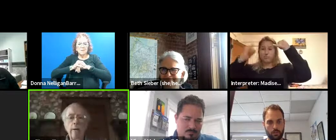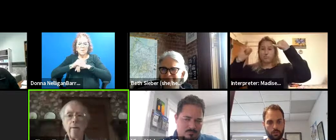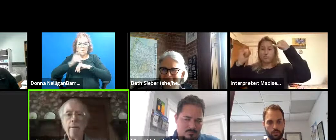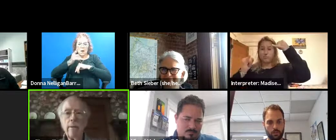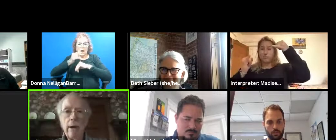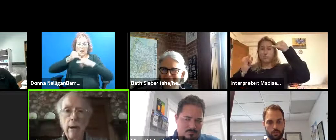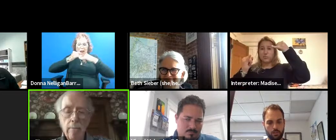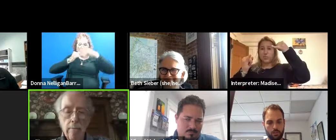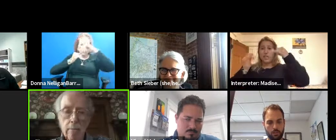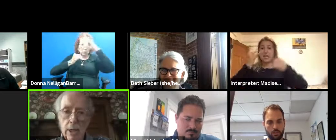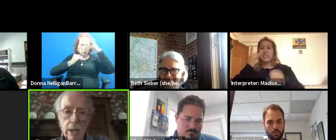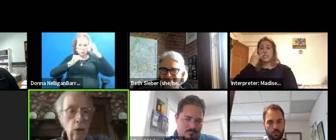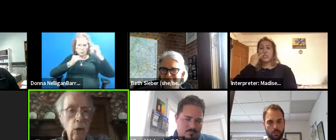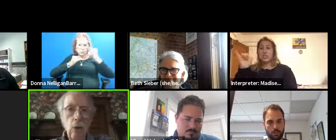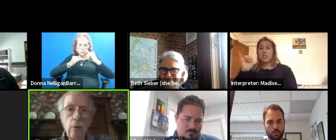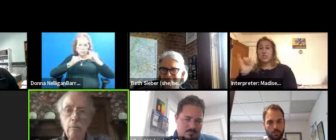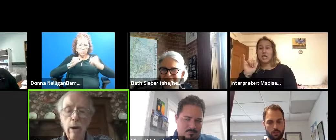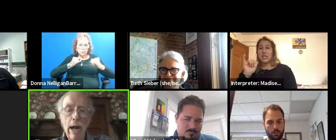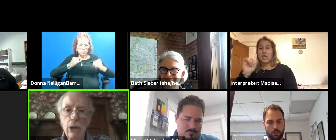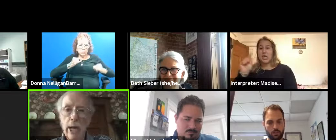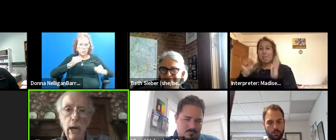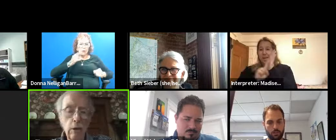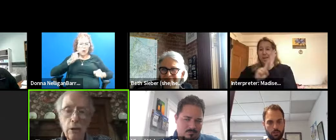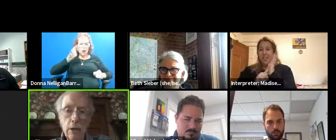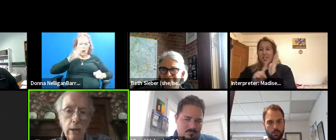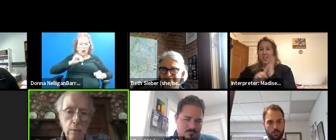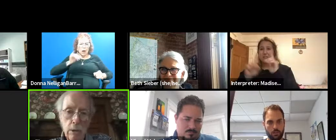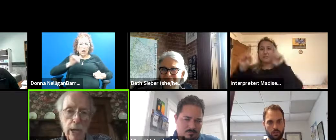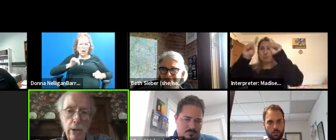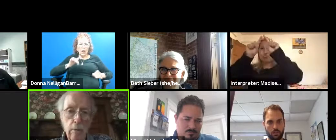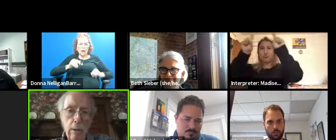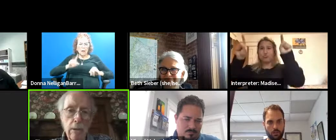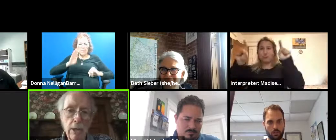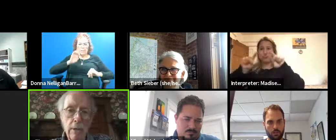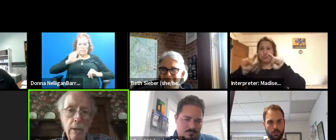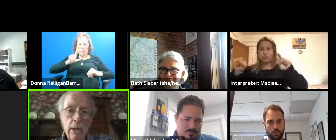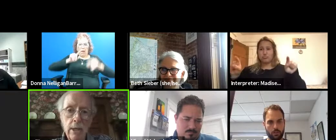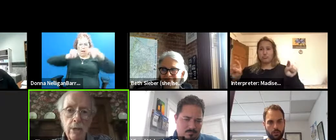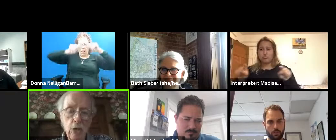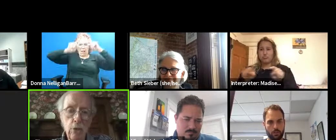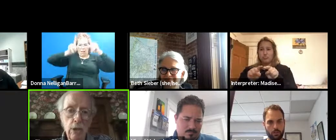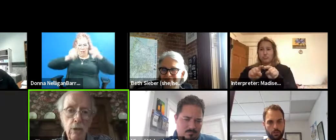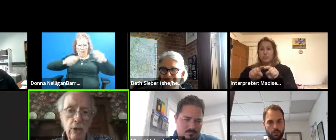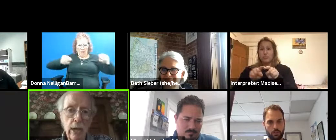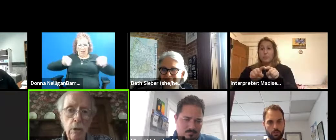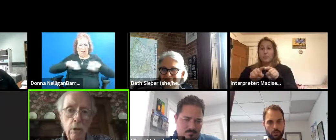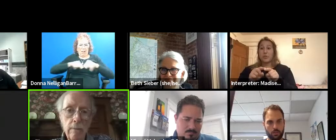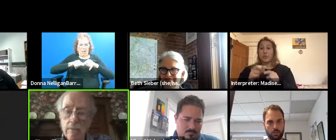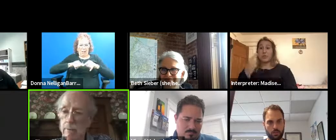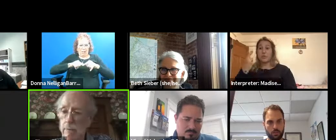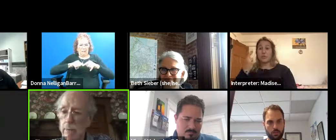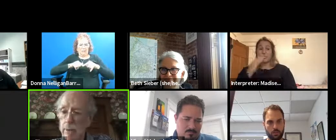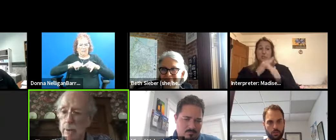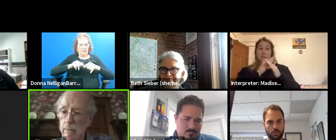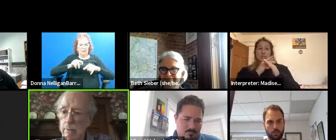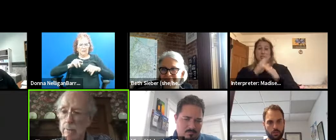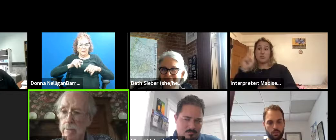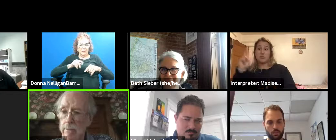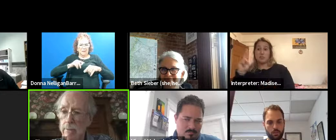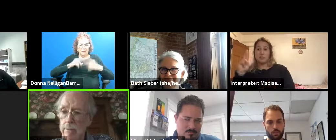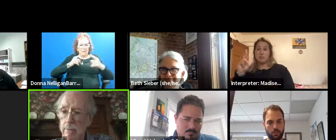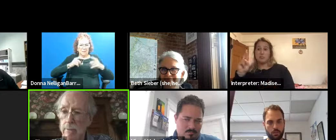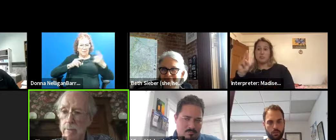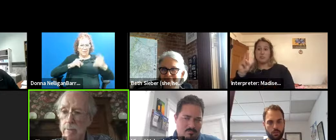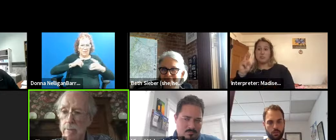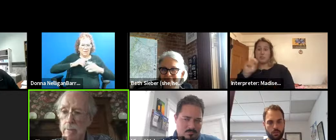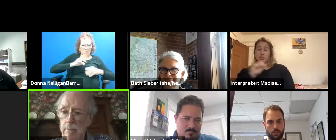barbell. It had no rationale other than it protected a Republican district to the south.